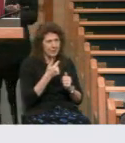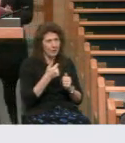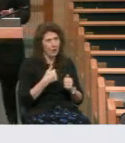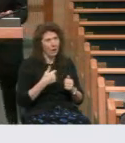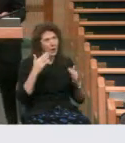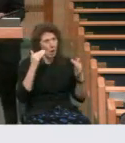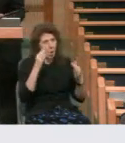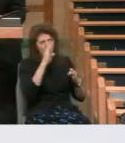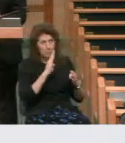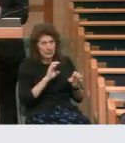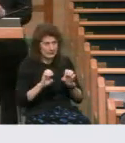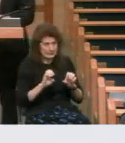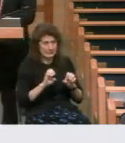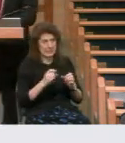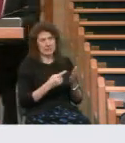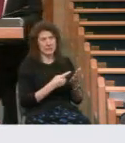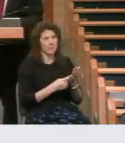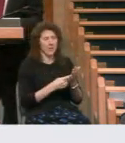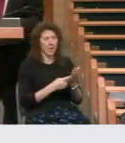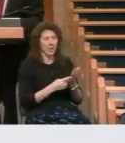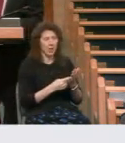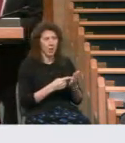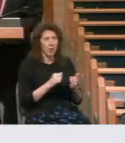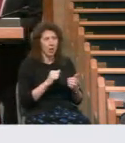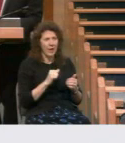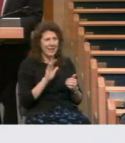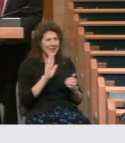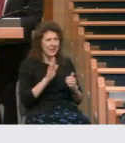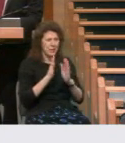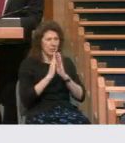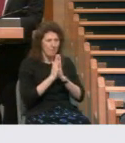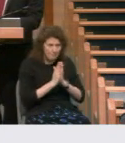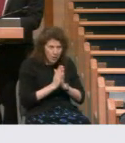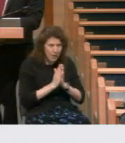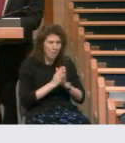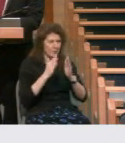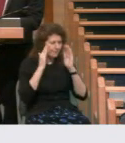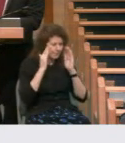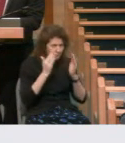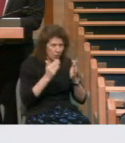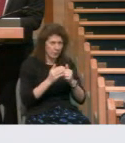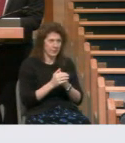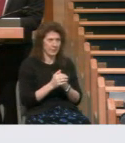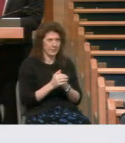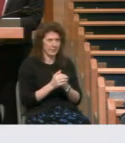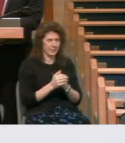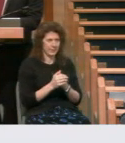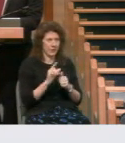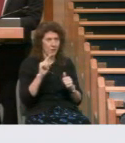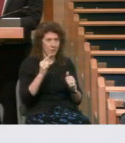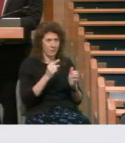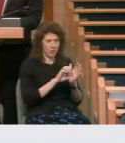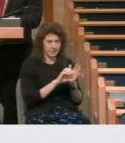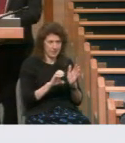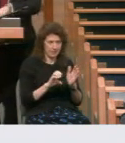us how to do active prayer and working towards that end. And that took place as we get